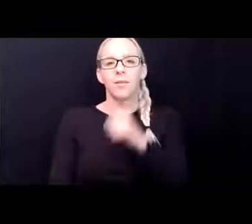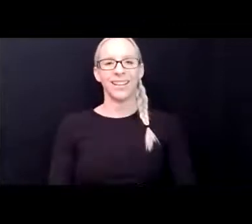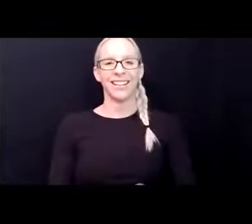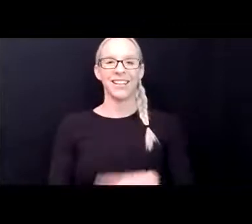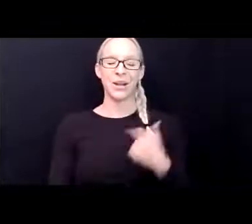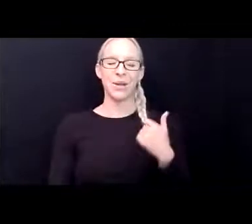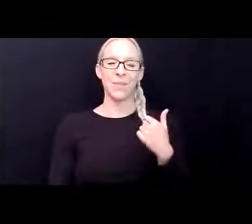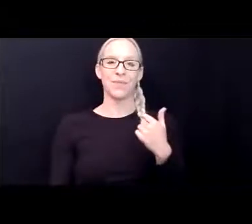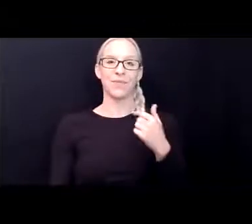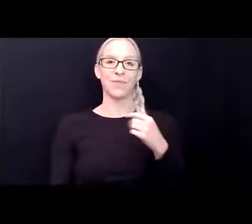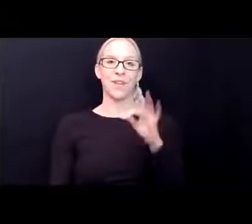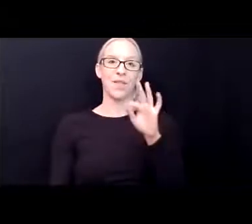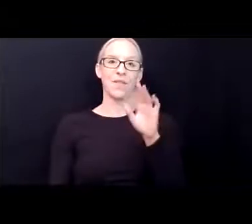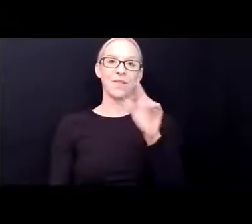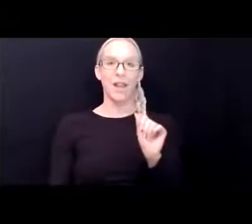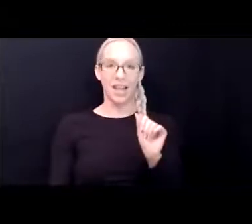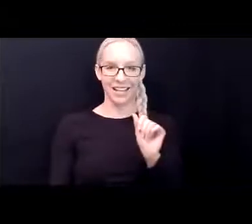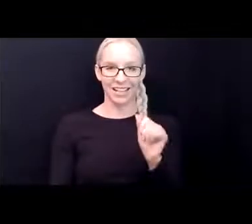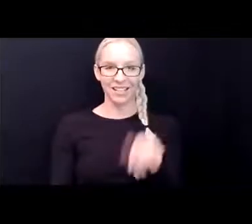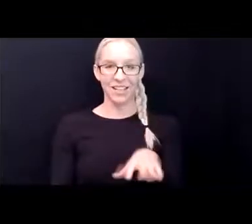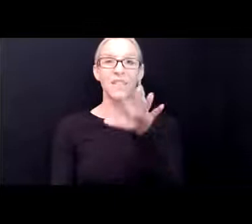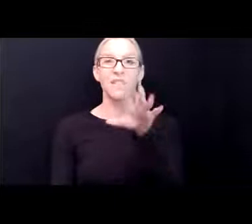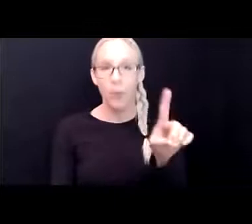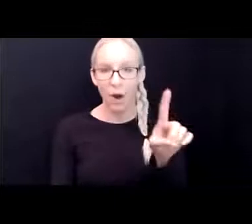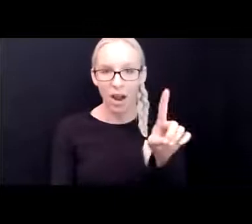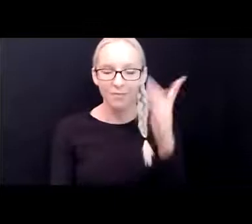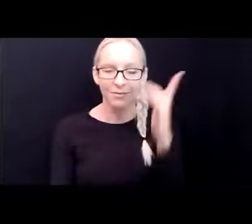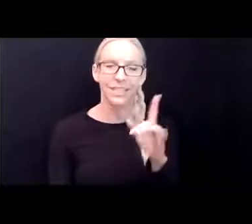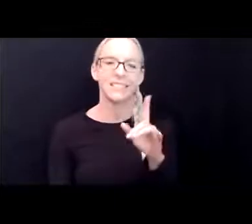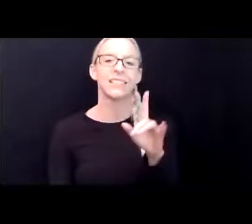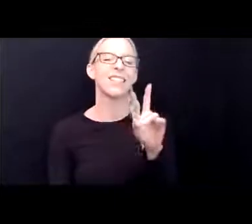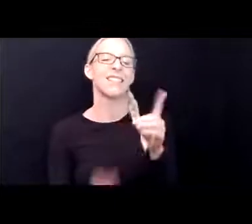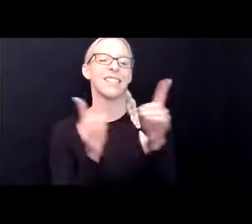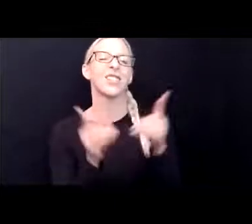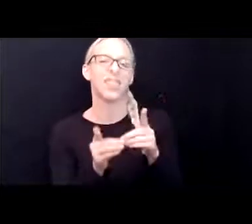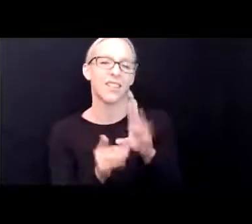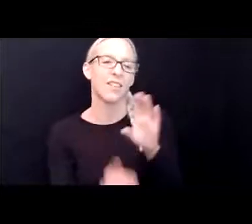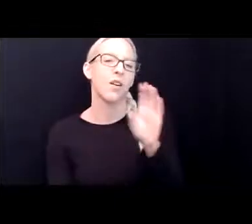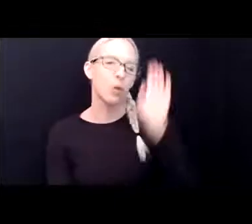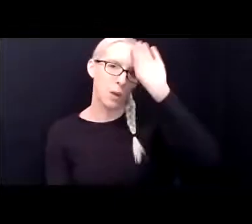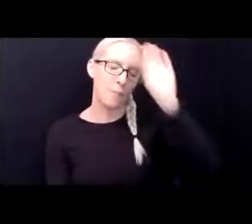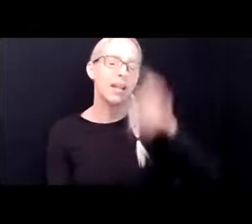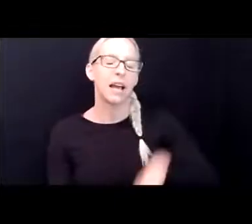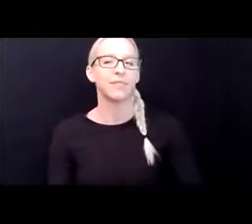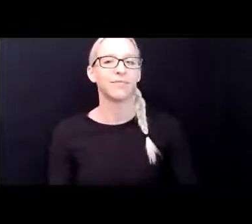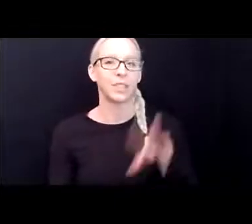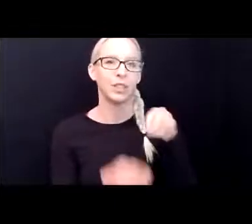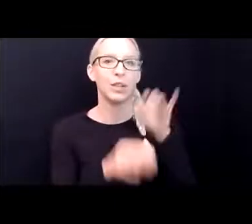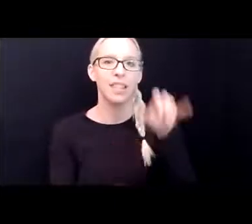51 possibilities because the District of Columbia is included in there in what we spend per